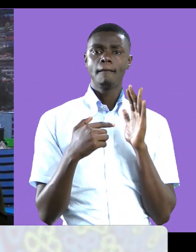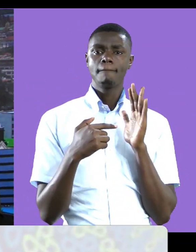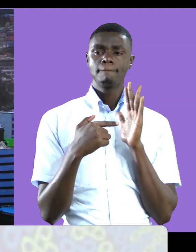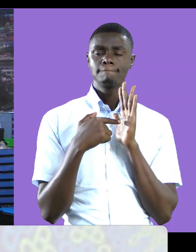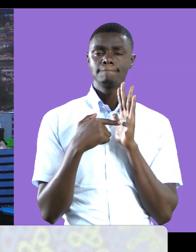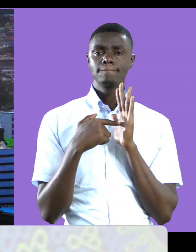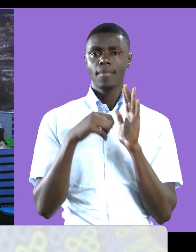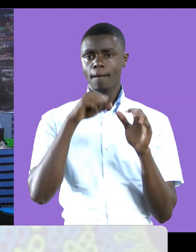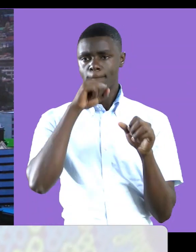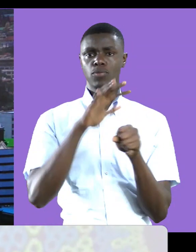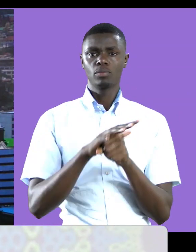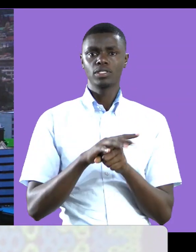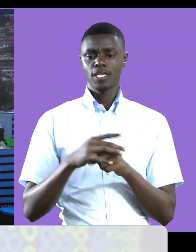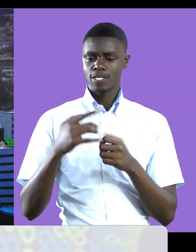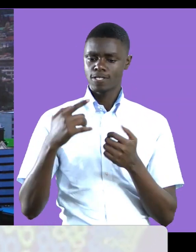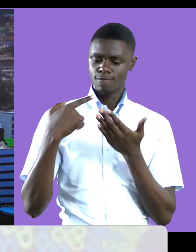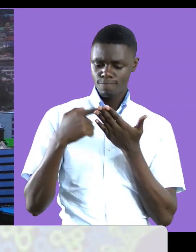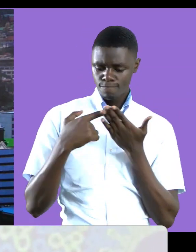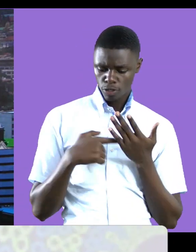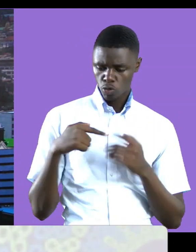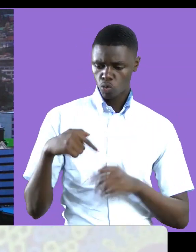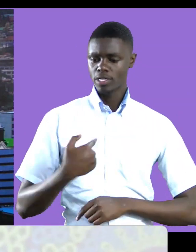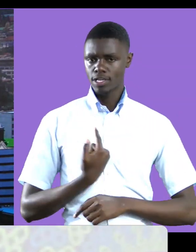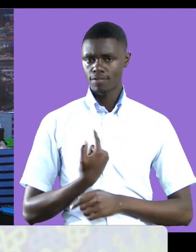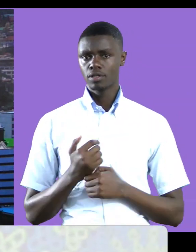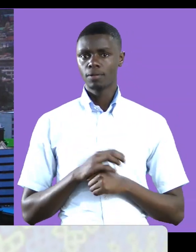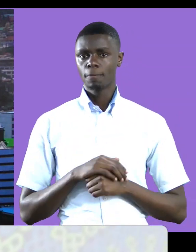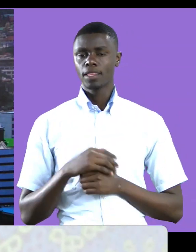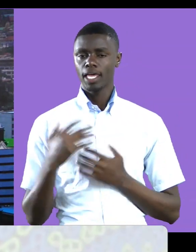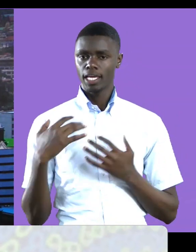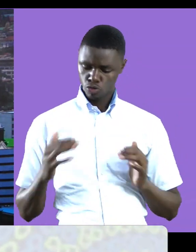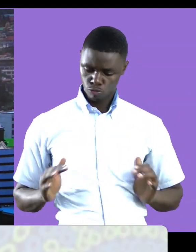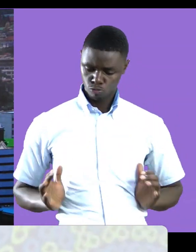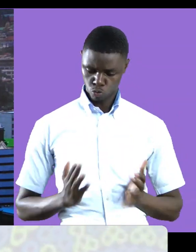know, kuji gas up. Let me tell you something. It has had